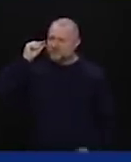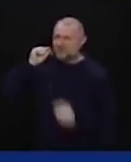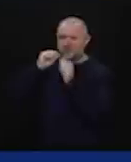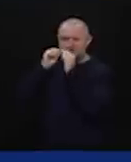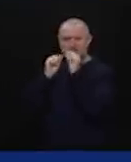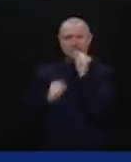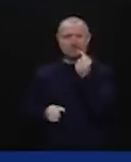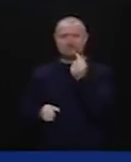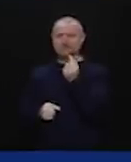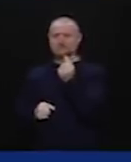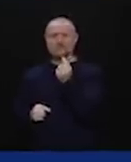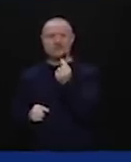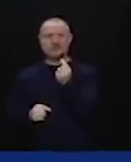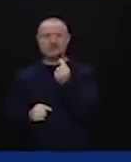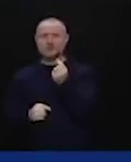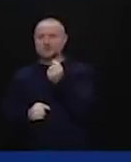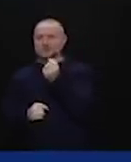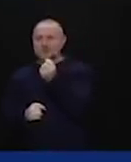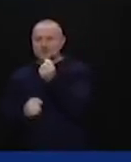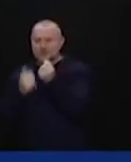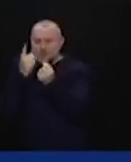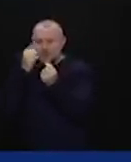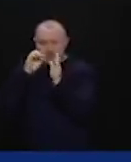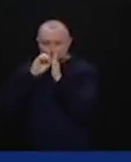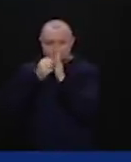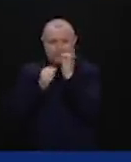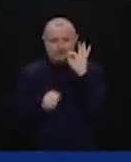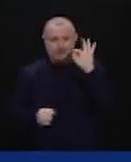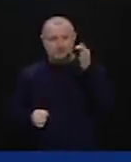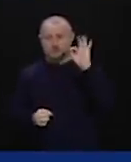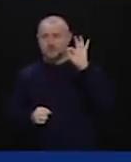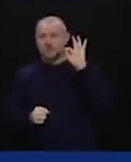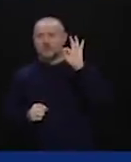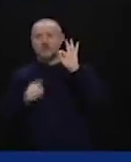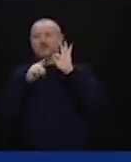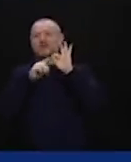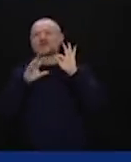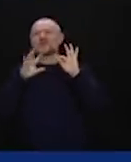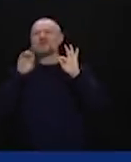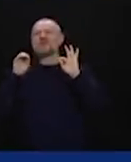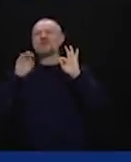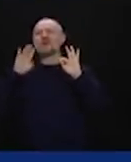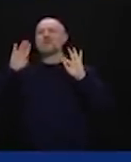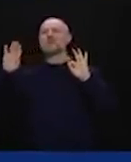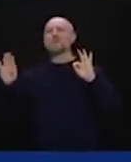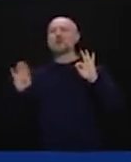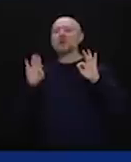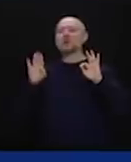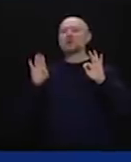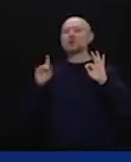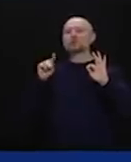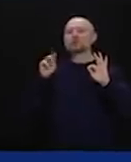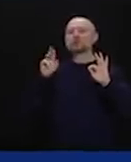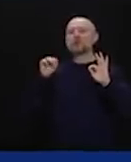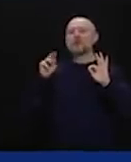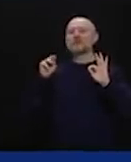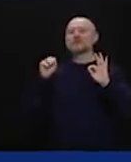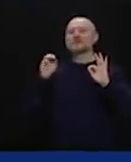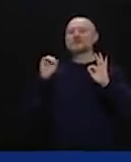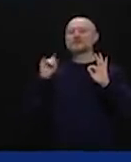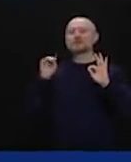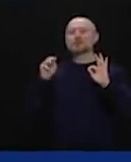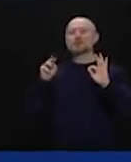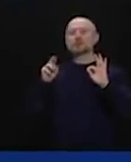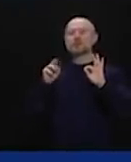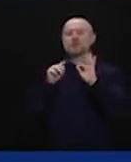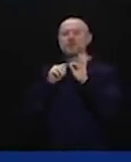was told on a little chip about the size of your thumbnail, there can be 50 billion transistors. Is that incredible? But when you